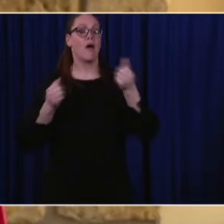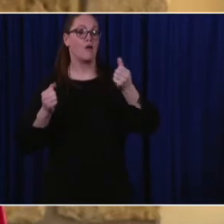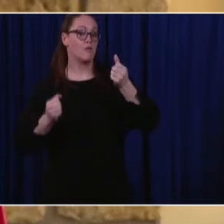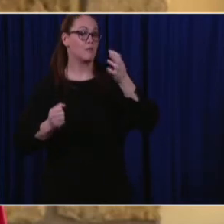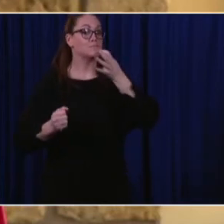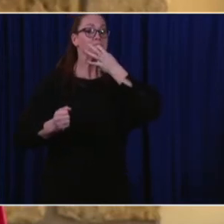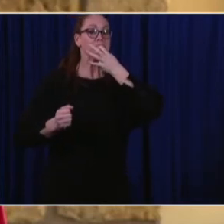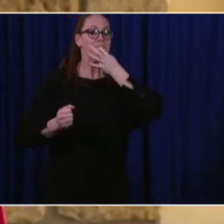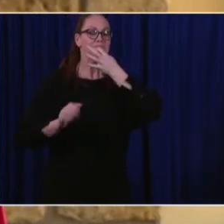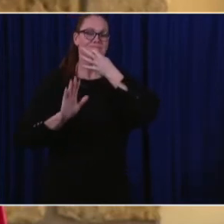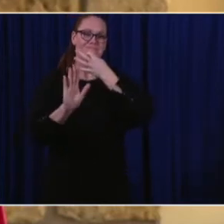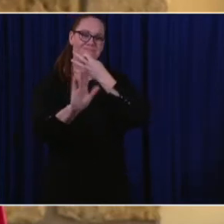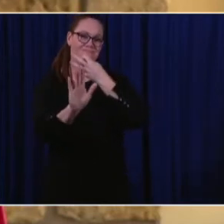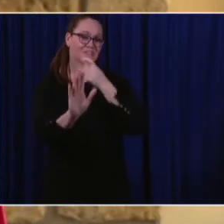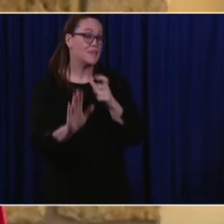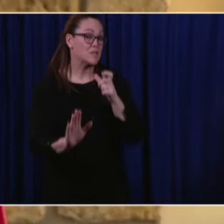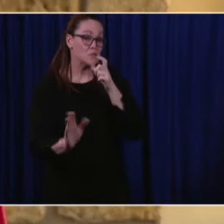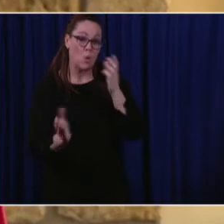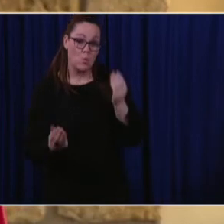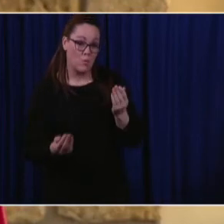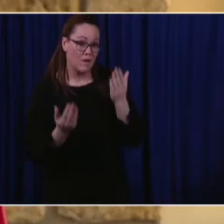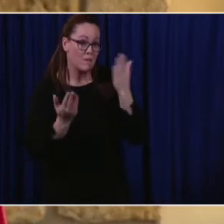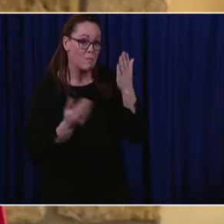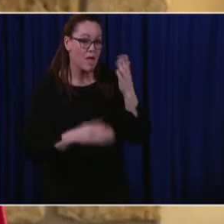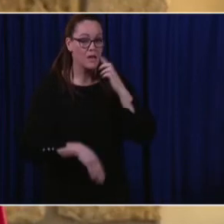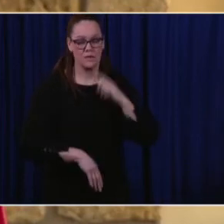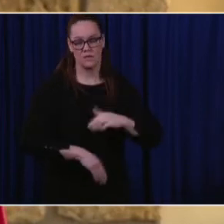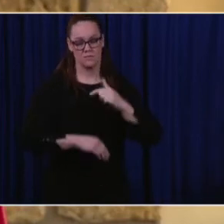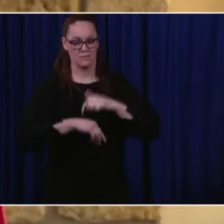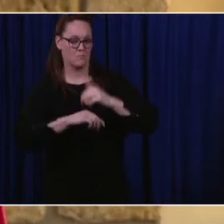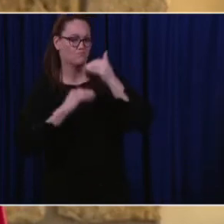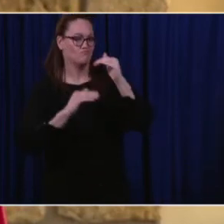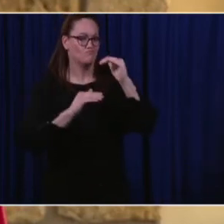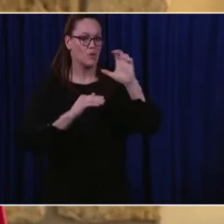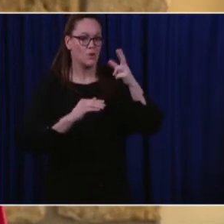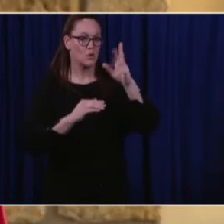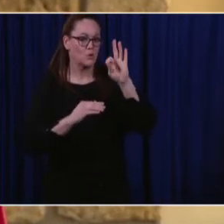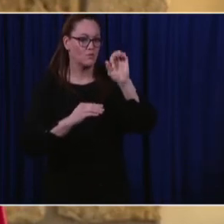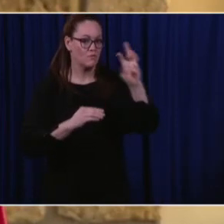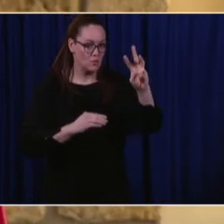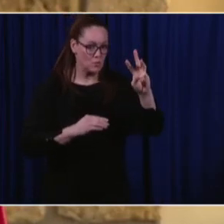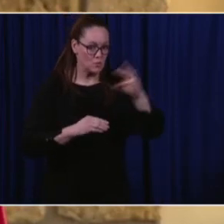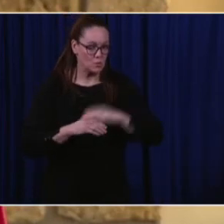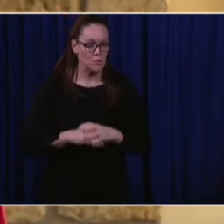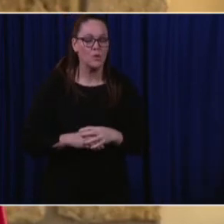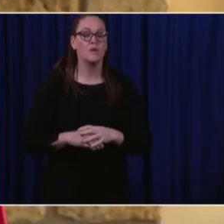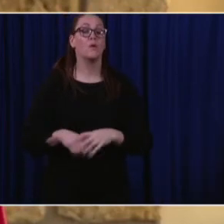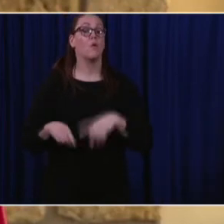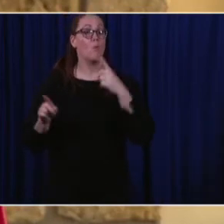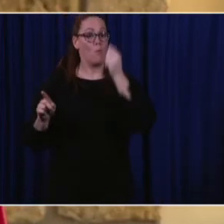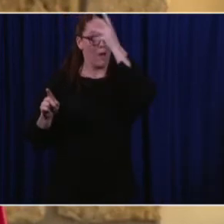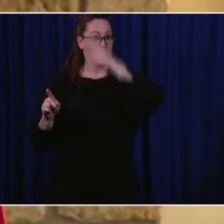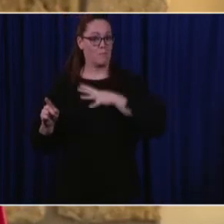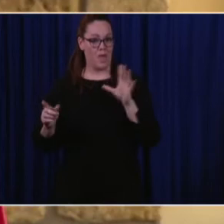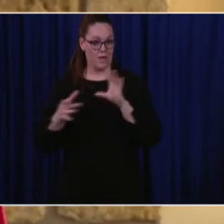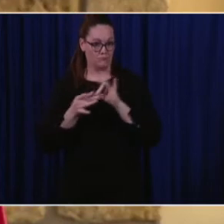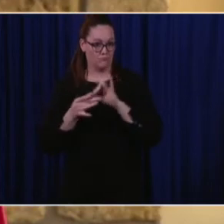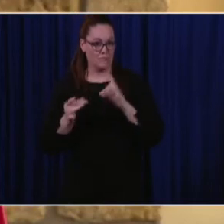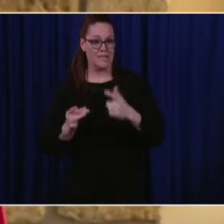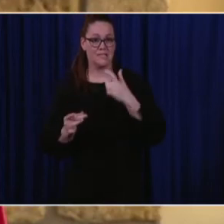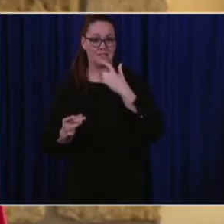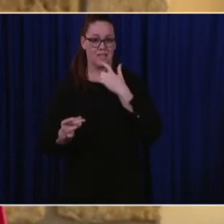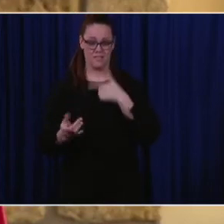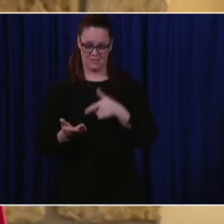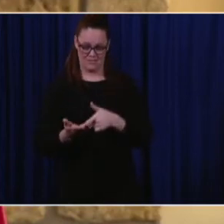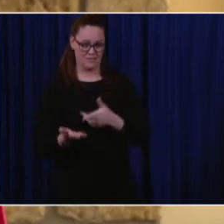article quoted a Kent State University professor, a public health professor, Tara Smith, as saying, I've seen no